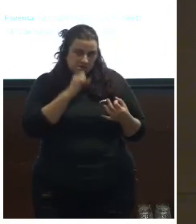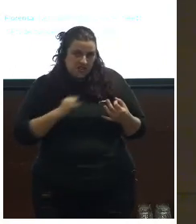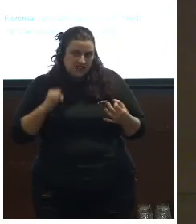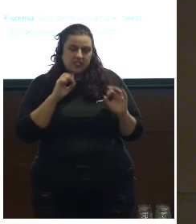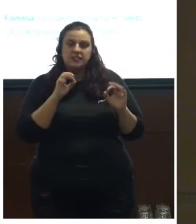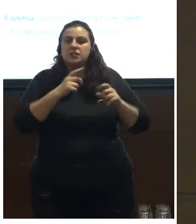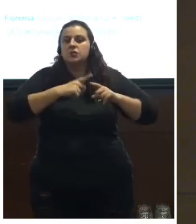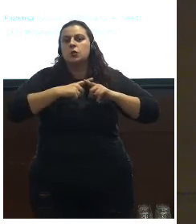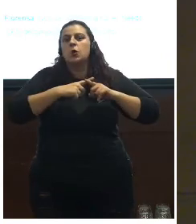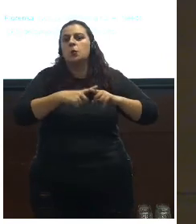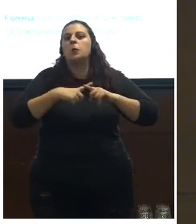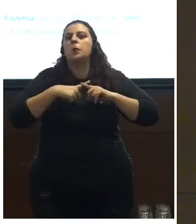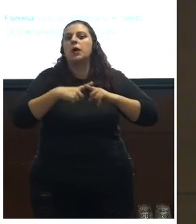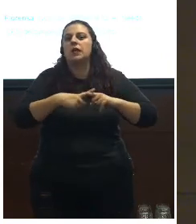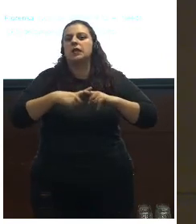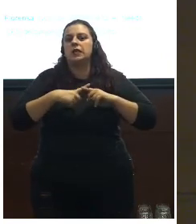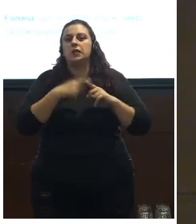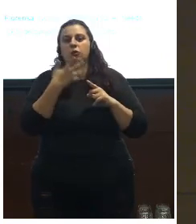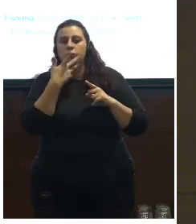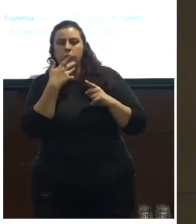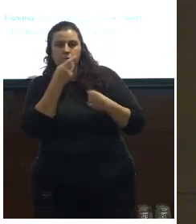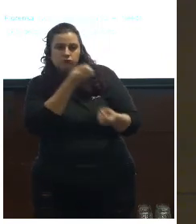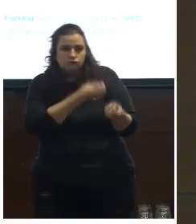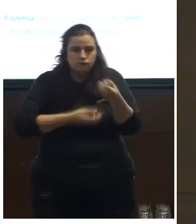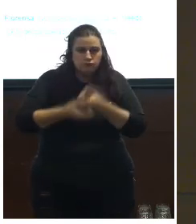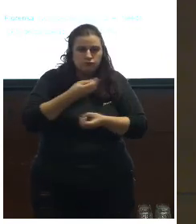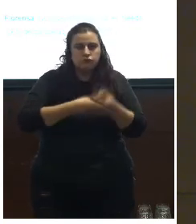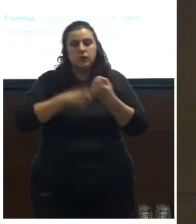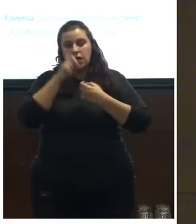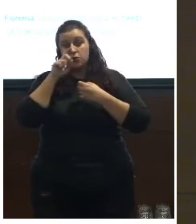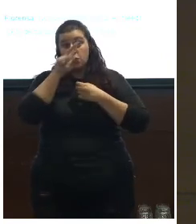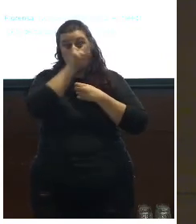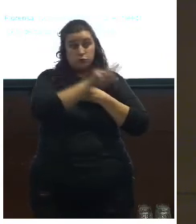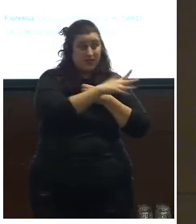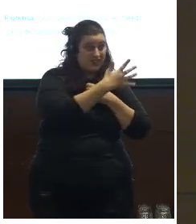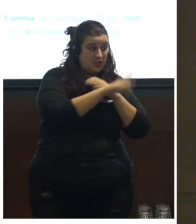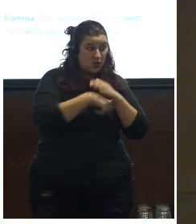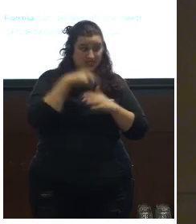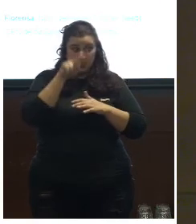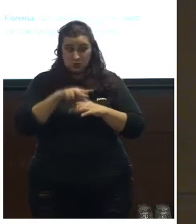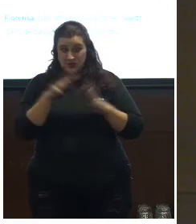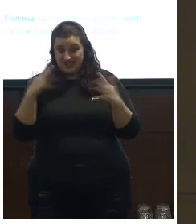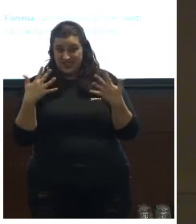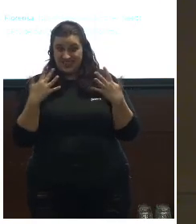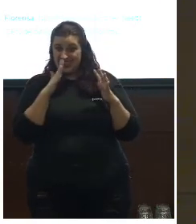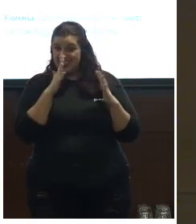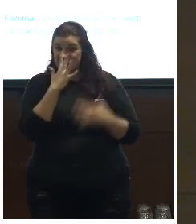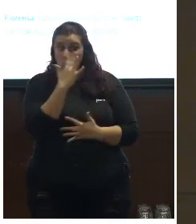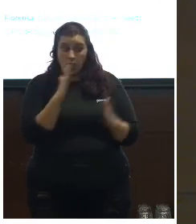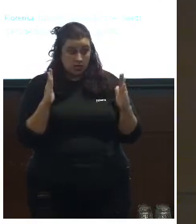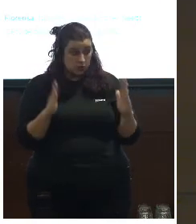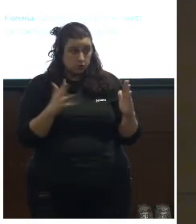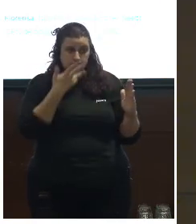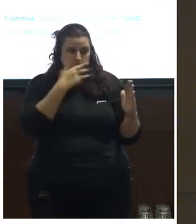on 2005 till 2010, I knew nobody. Only the accommodation that I